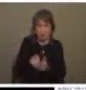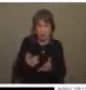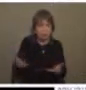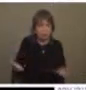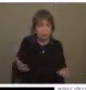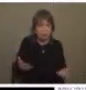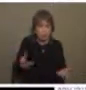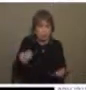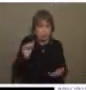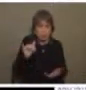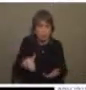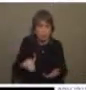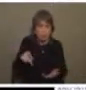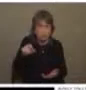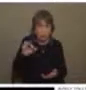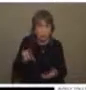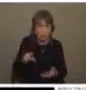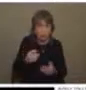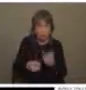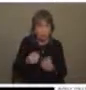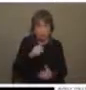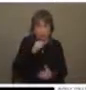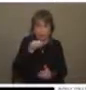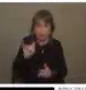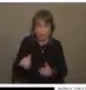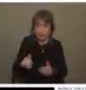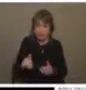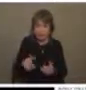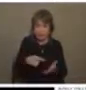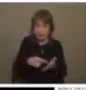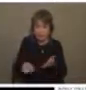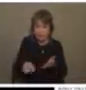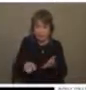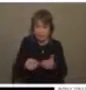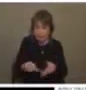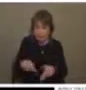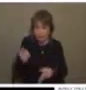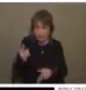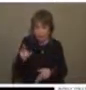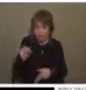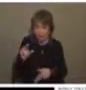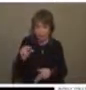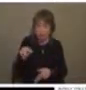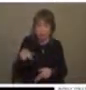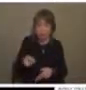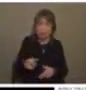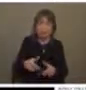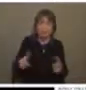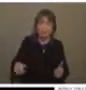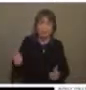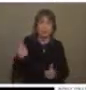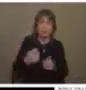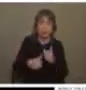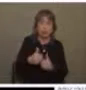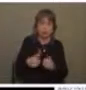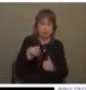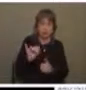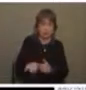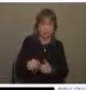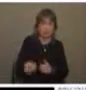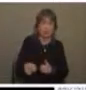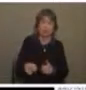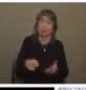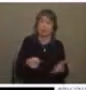too high. Puerto Rico is a low-wage, low-pay economy, and Puerto Rico's main employment problem and challenge is not that wages are too